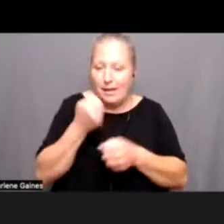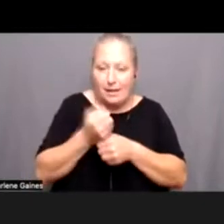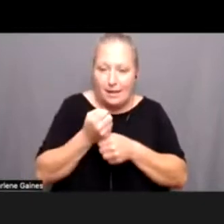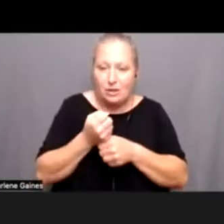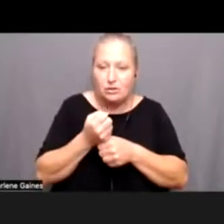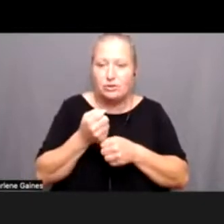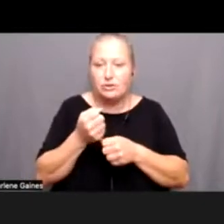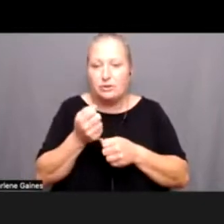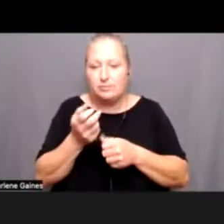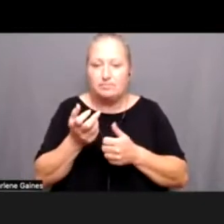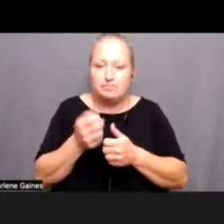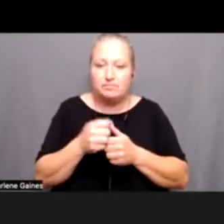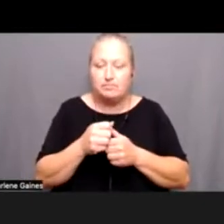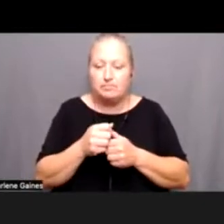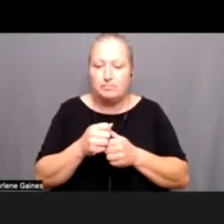it's